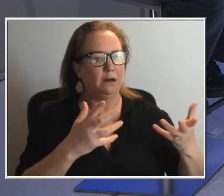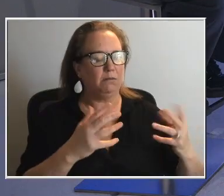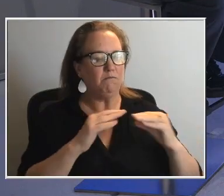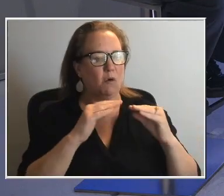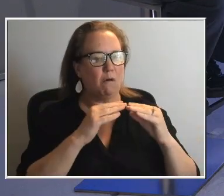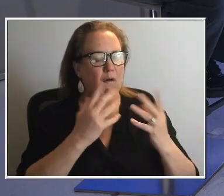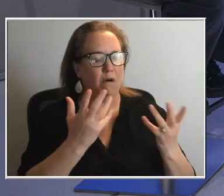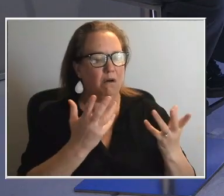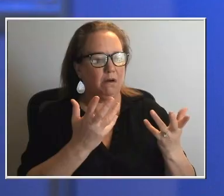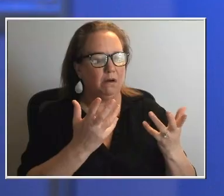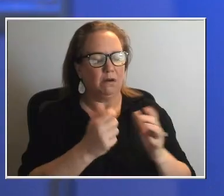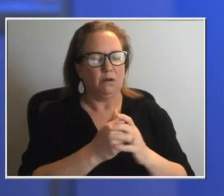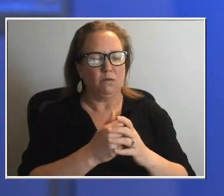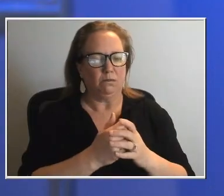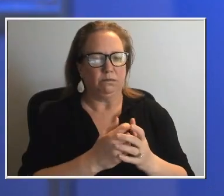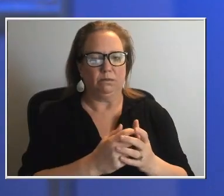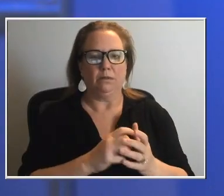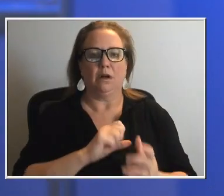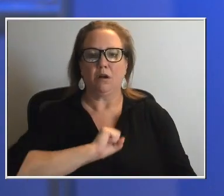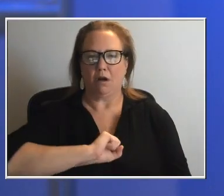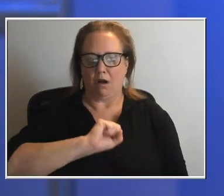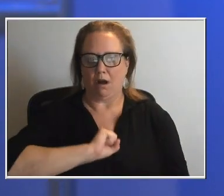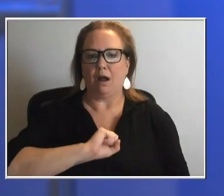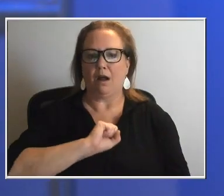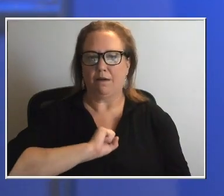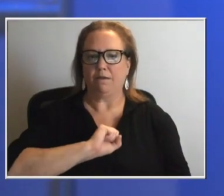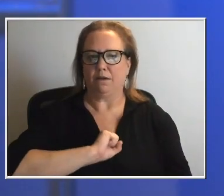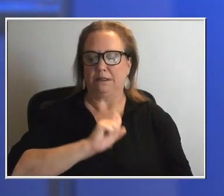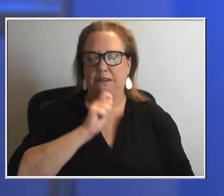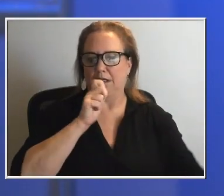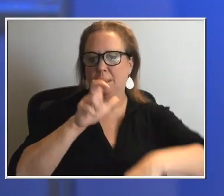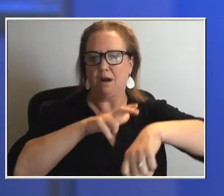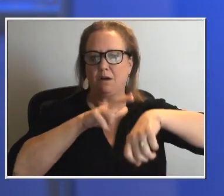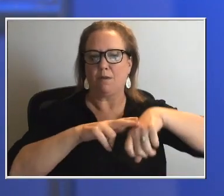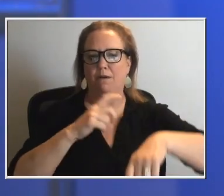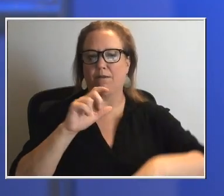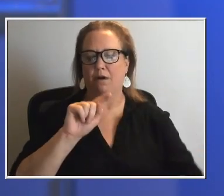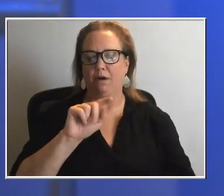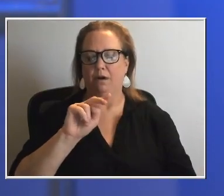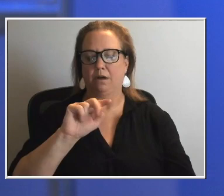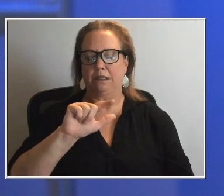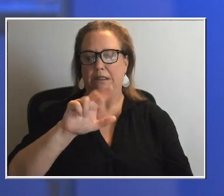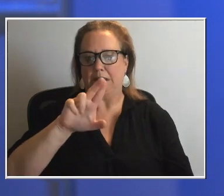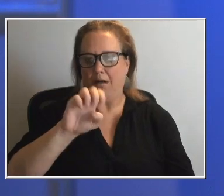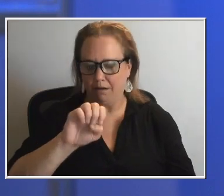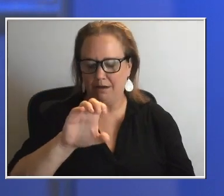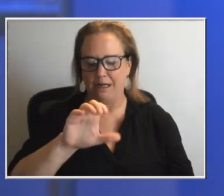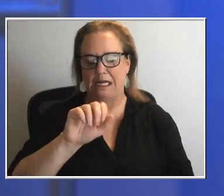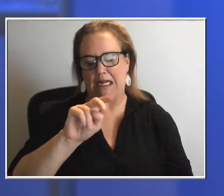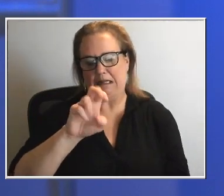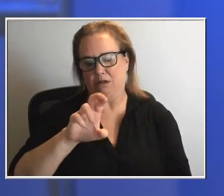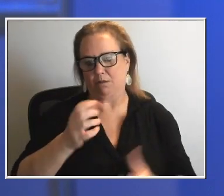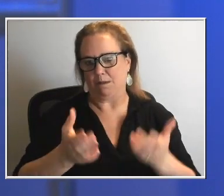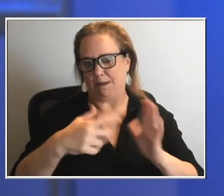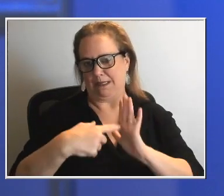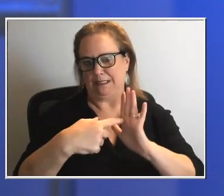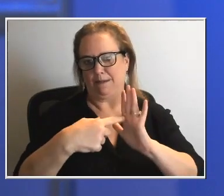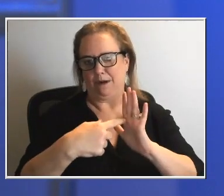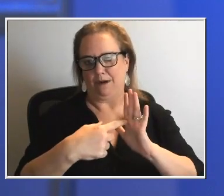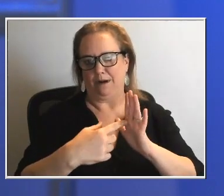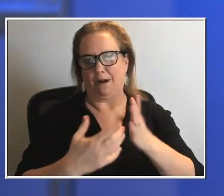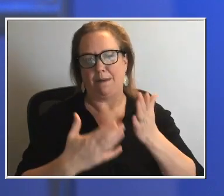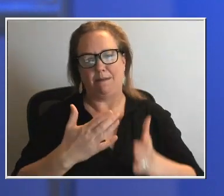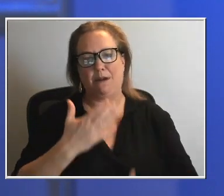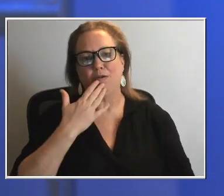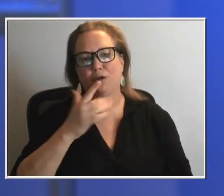for? Yeah, so cough is actually fairly unusual for a tongue cancer, but may have been kind of a sign, or maybe just good luck that you